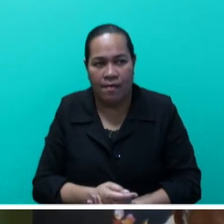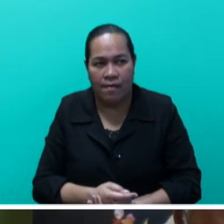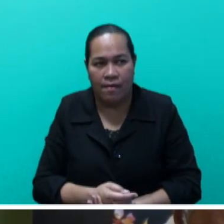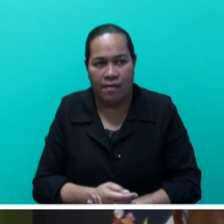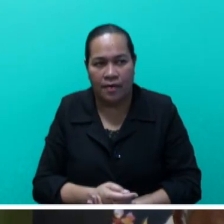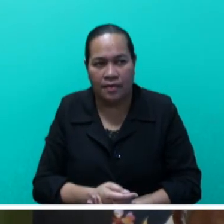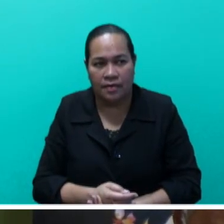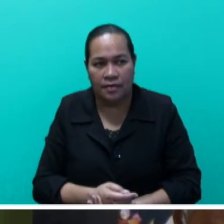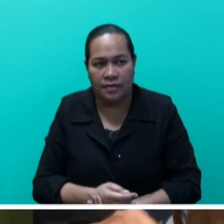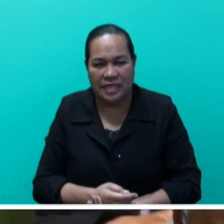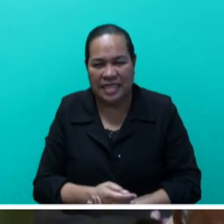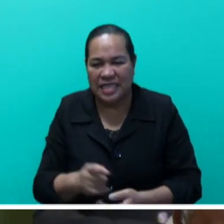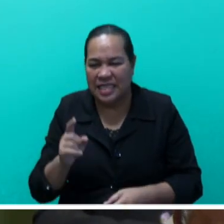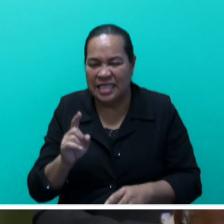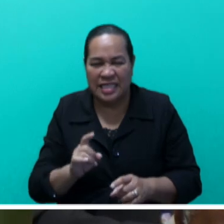covering various